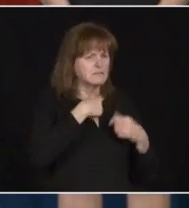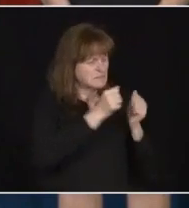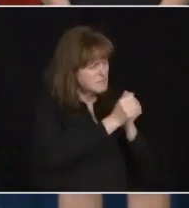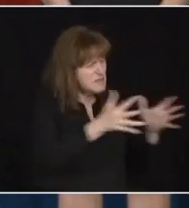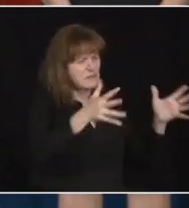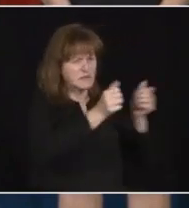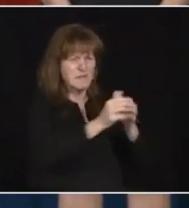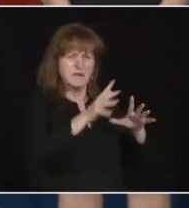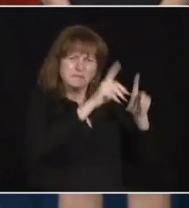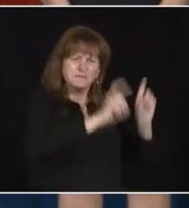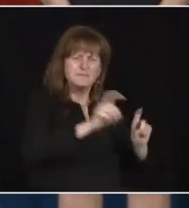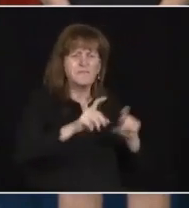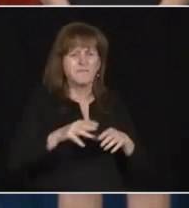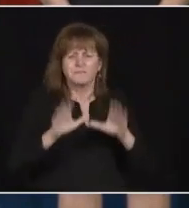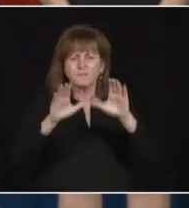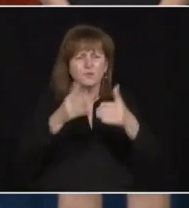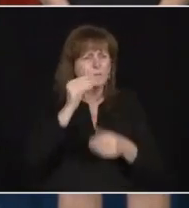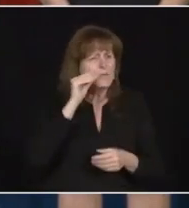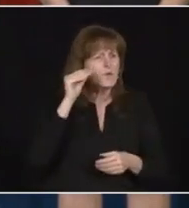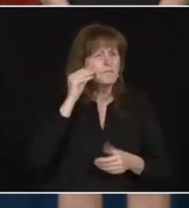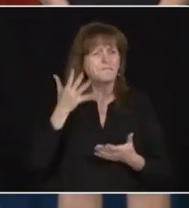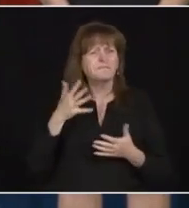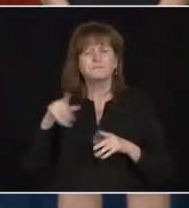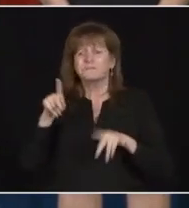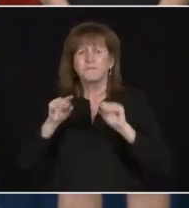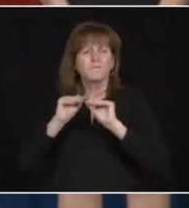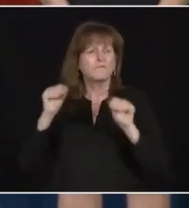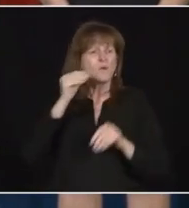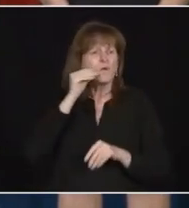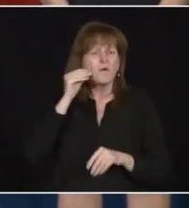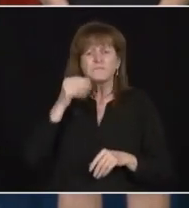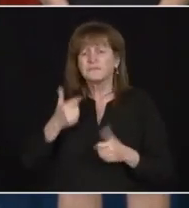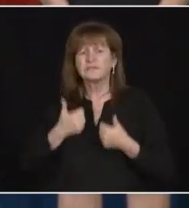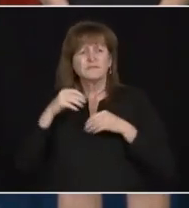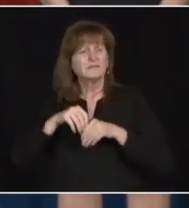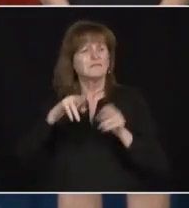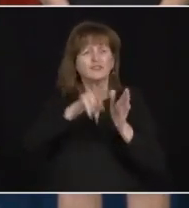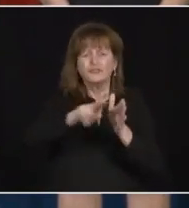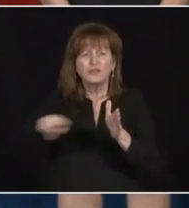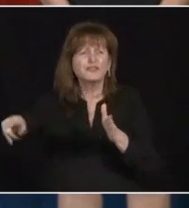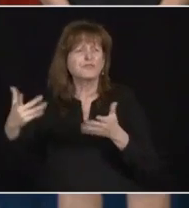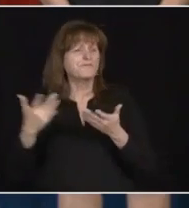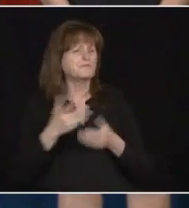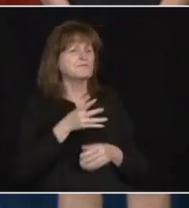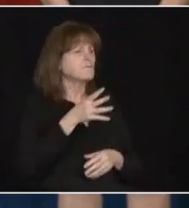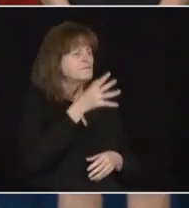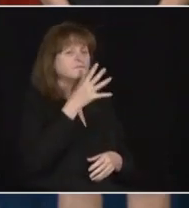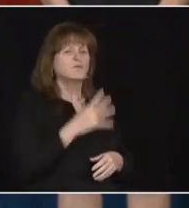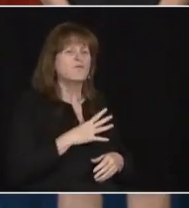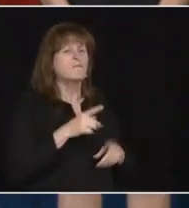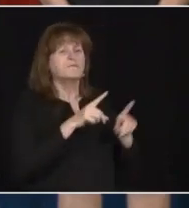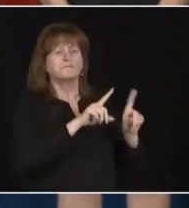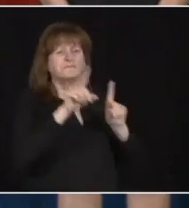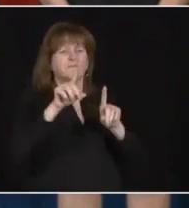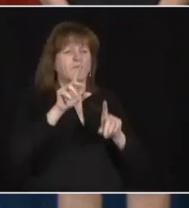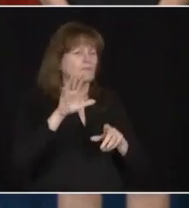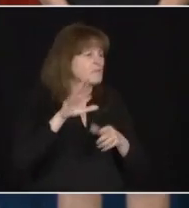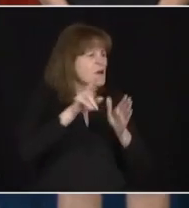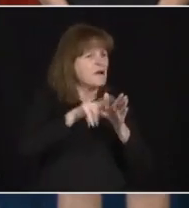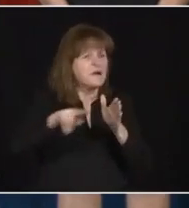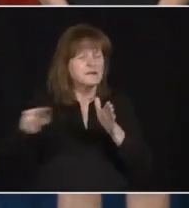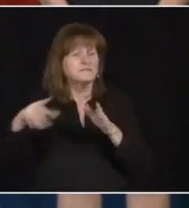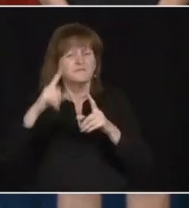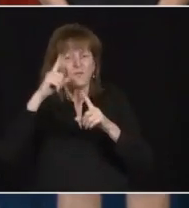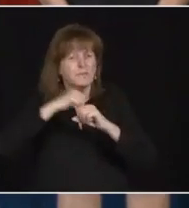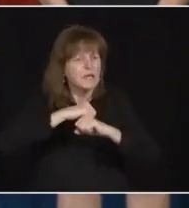group homes, homeless shelters, women's shelters, and other congregate settings. And as the